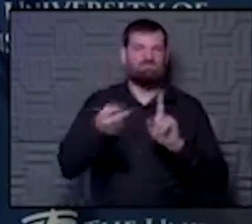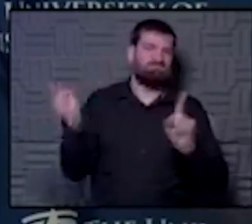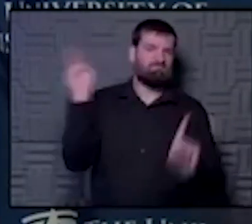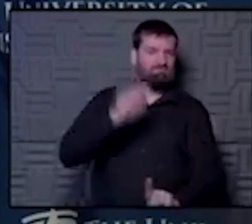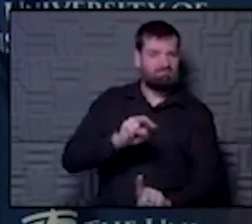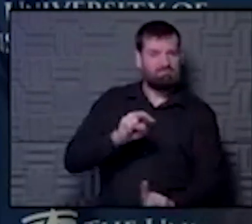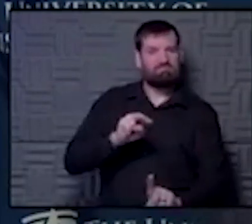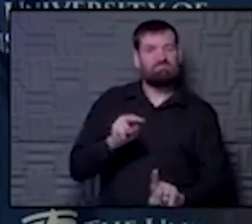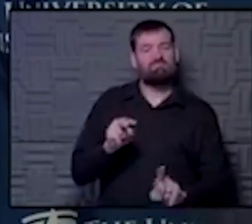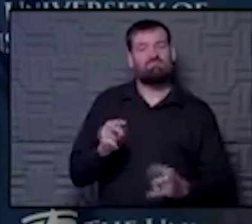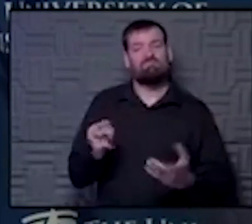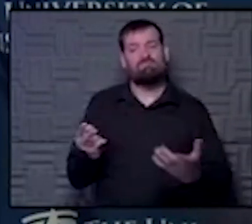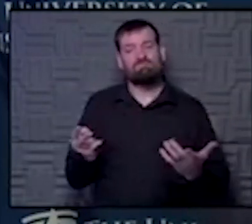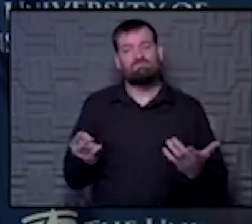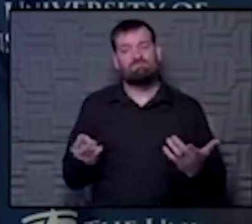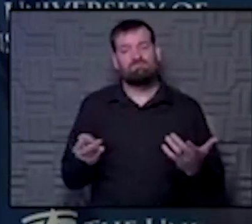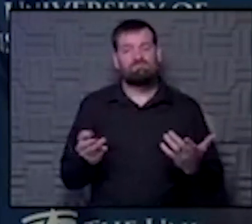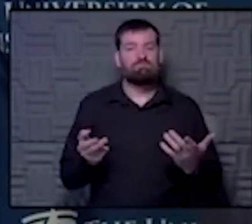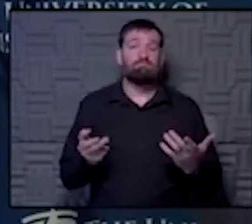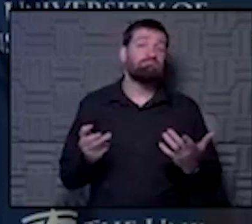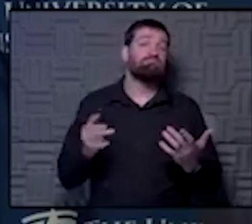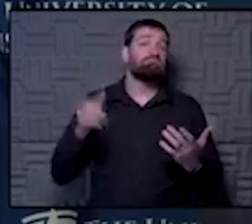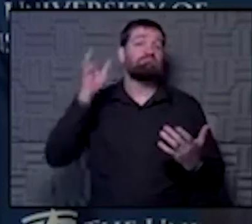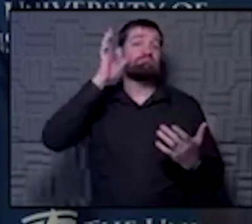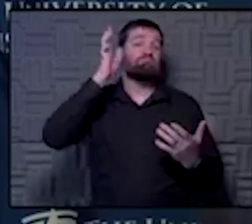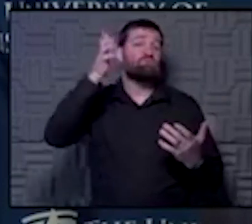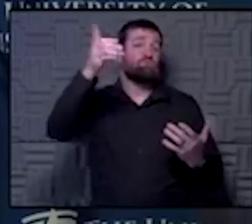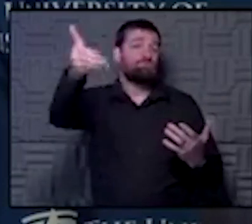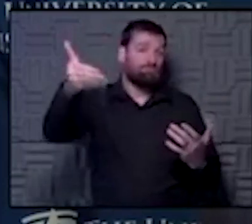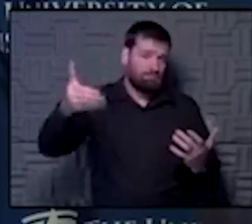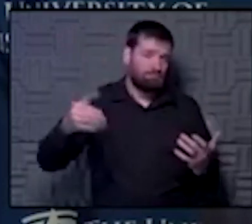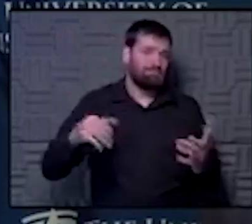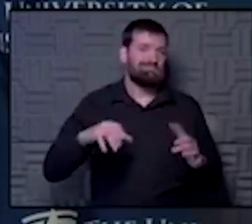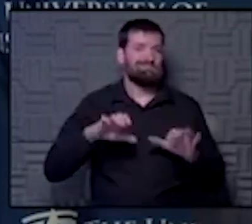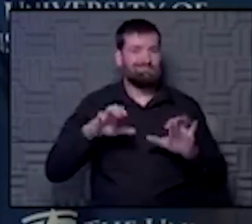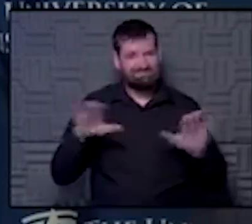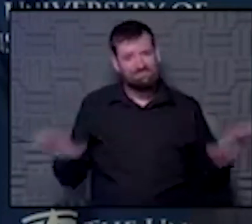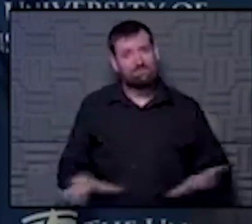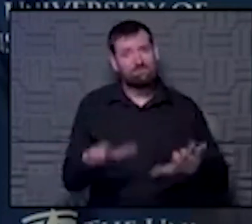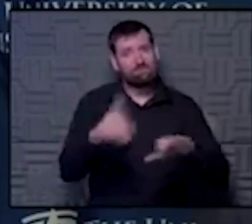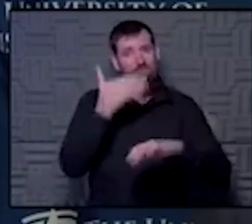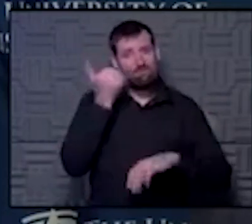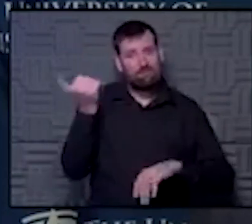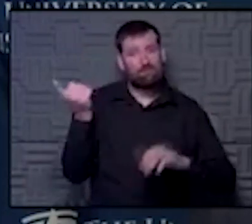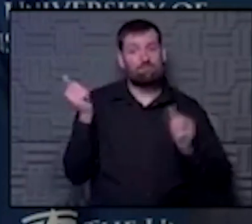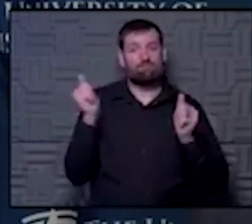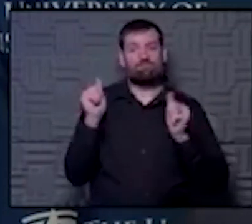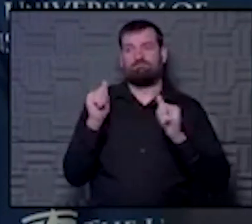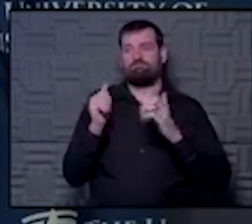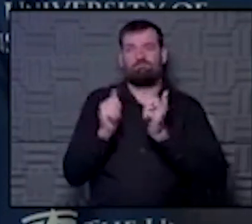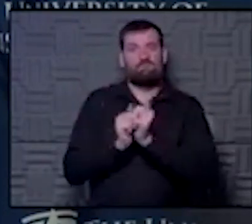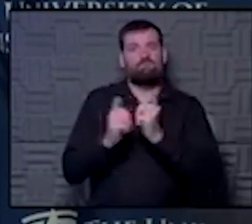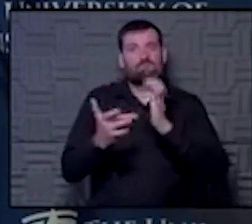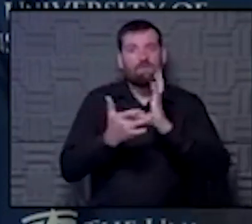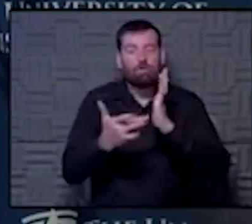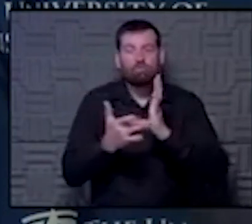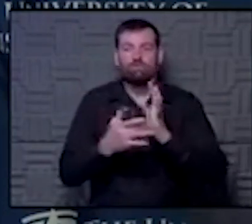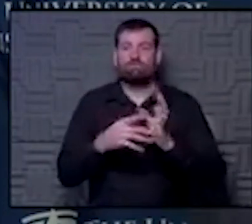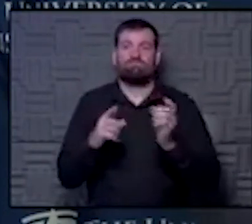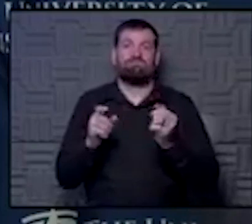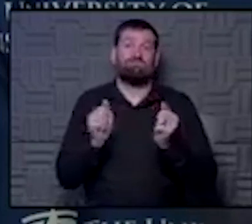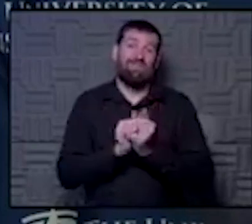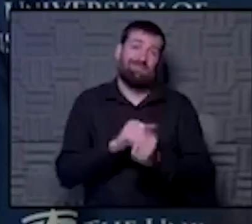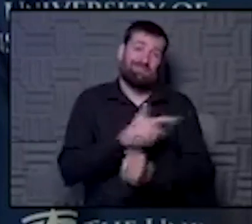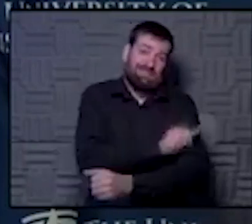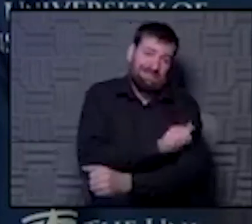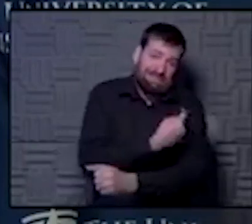and probably in the future we can even do better, with the technology and with the vaccine coming up,